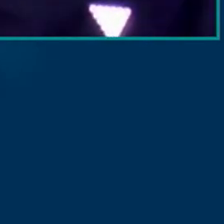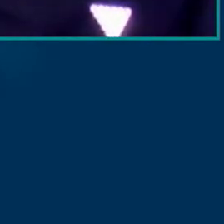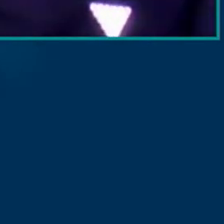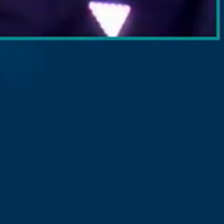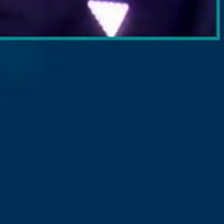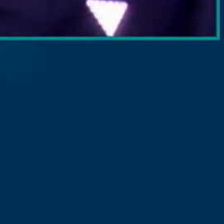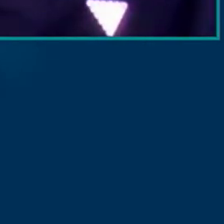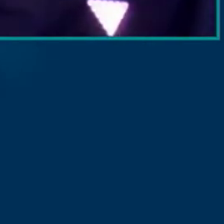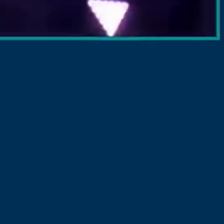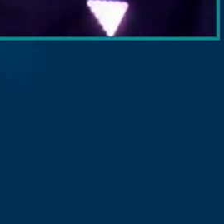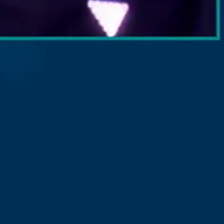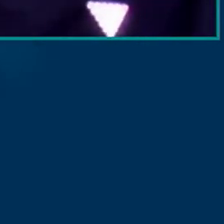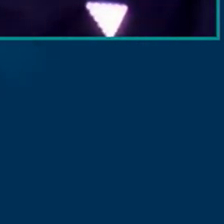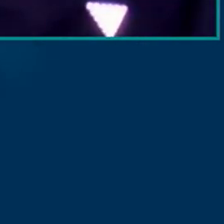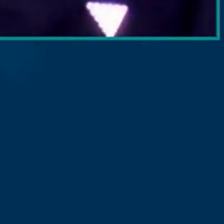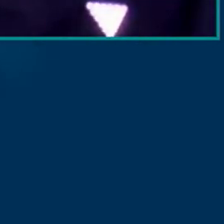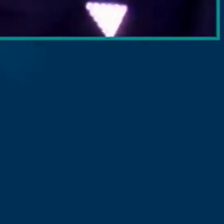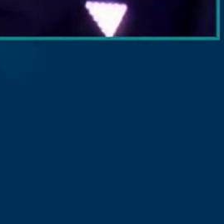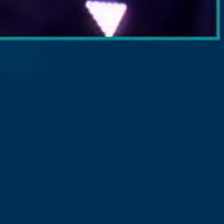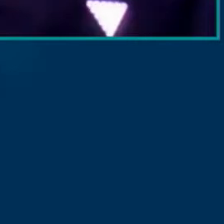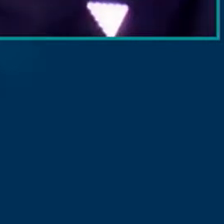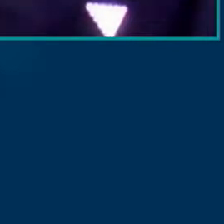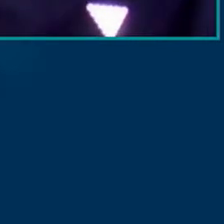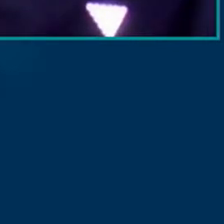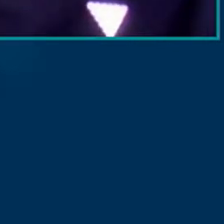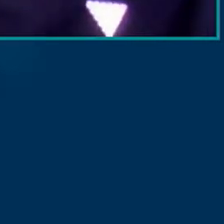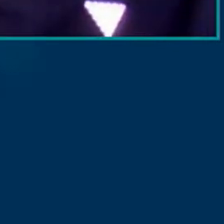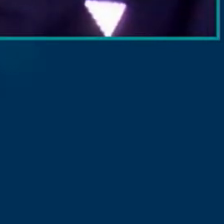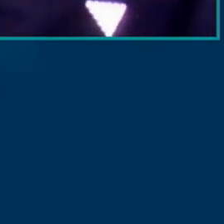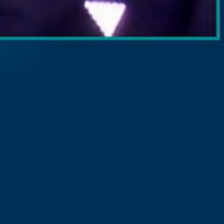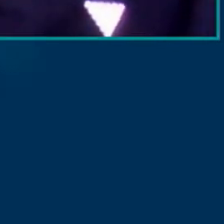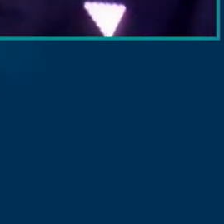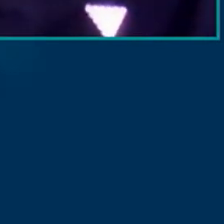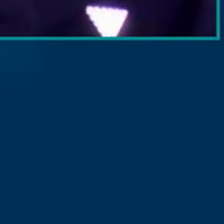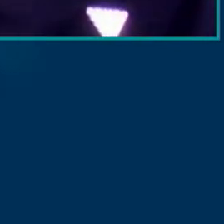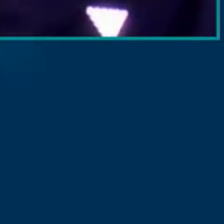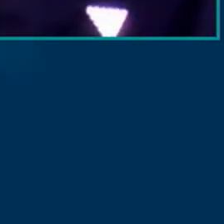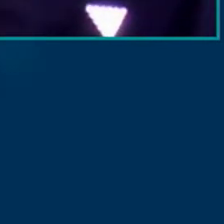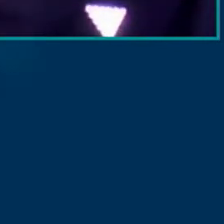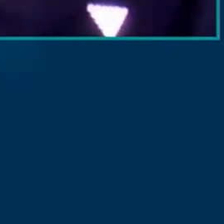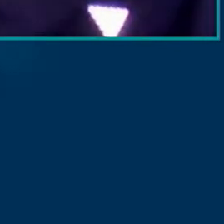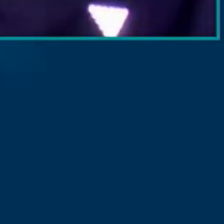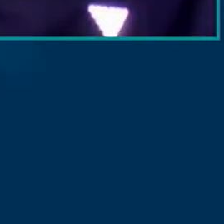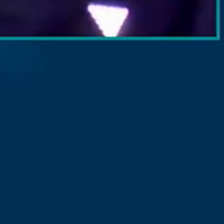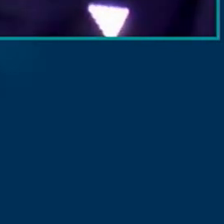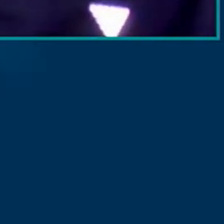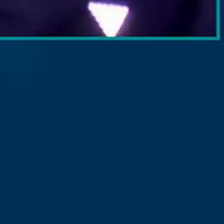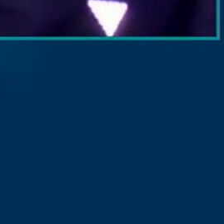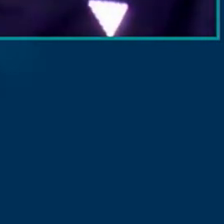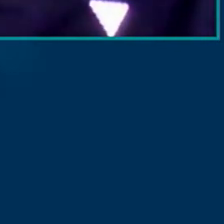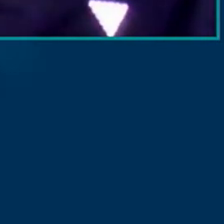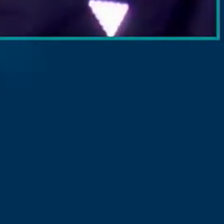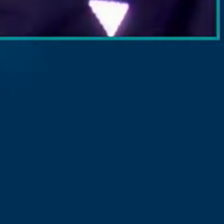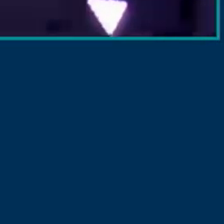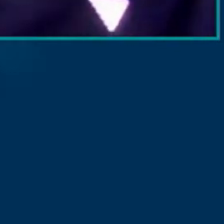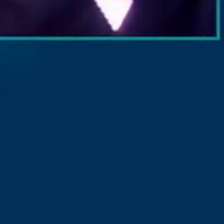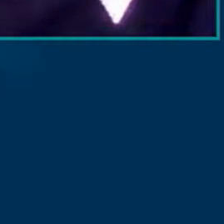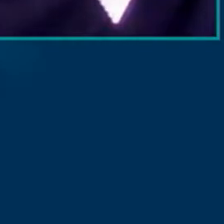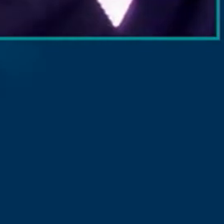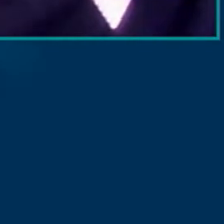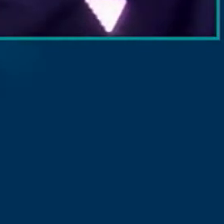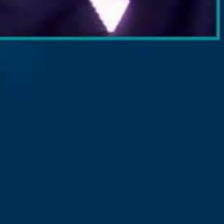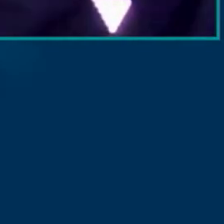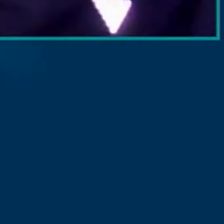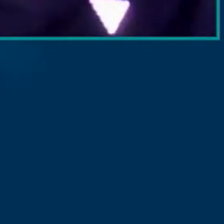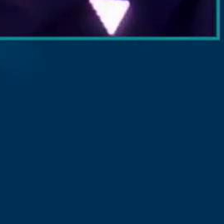procedures implemented are working, whether the trainings that were implemented are effective and